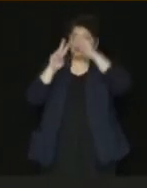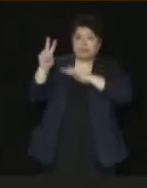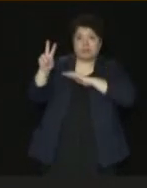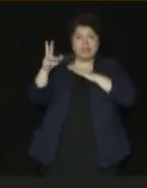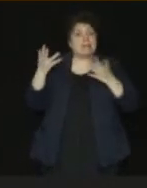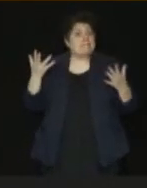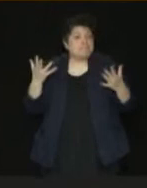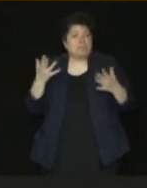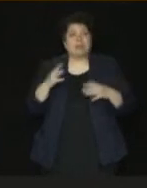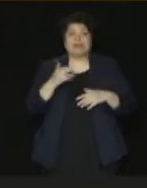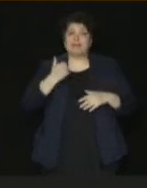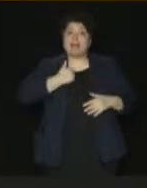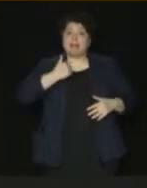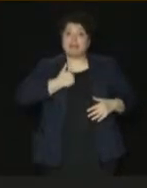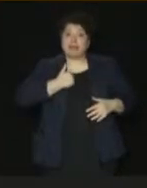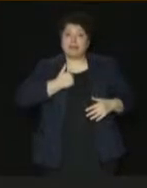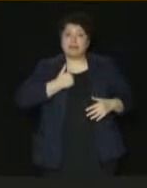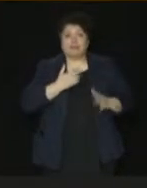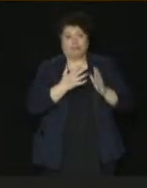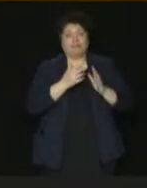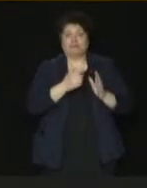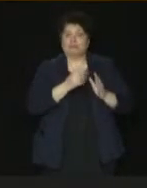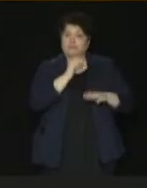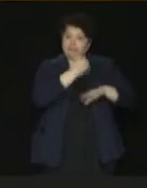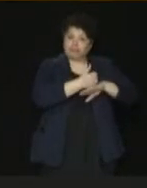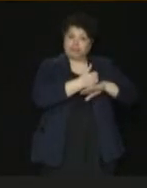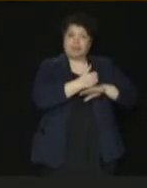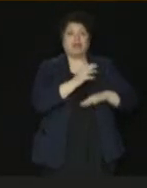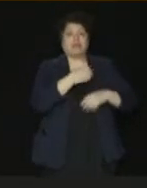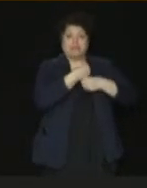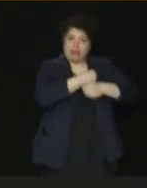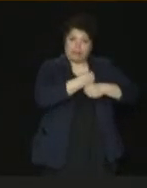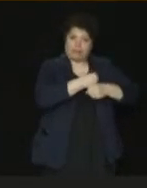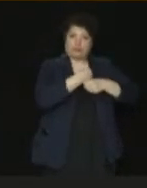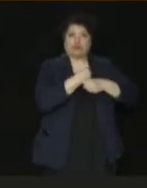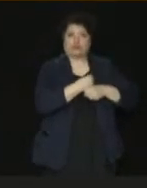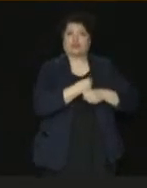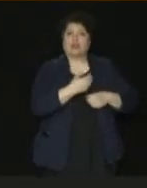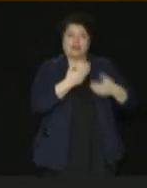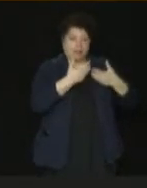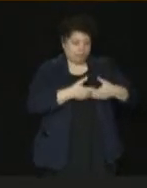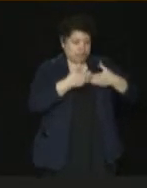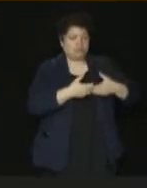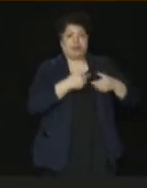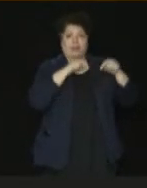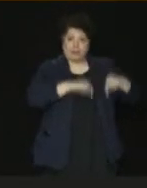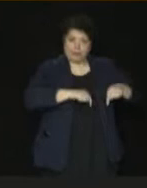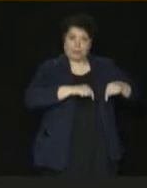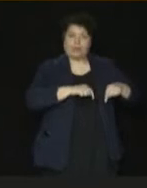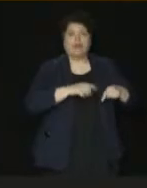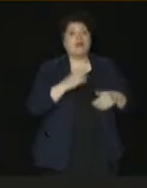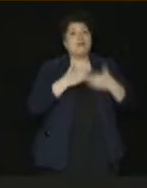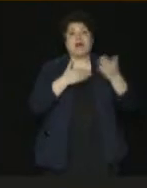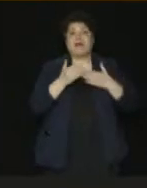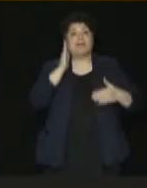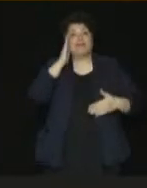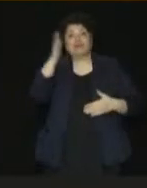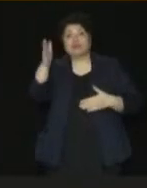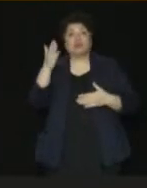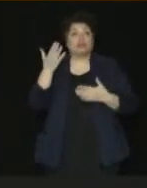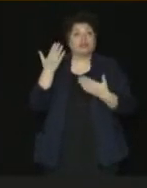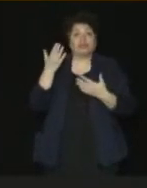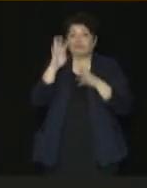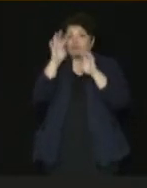is Canada will be developing domestic manufacturing. So regardless of what could happen in the future, we will